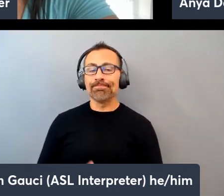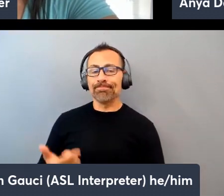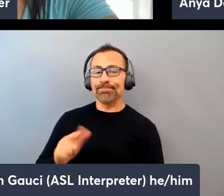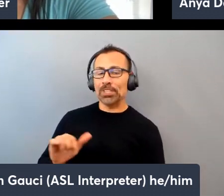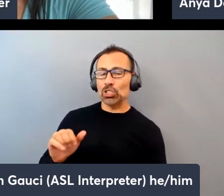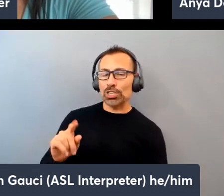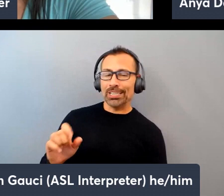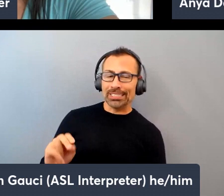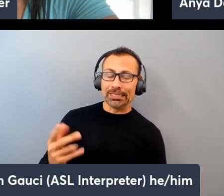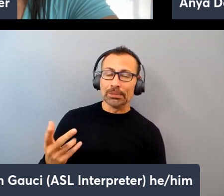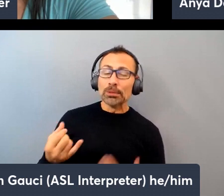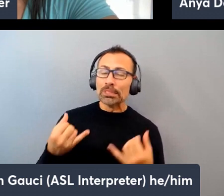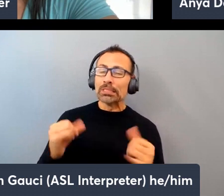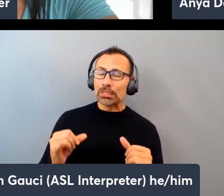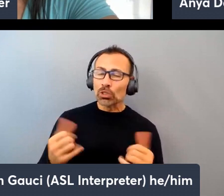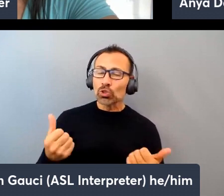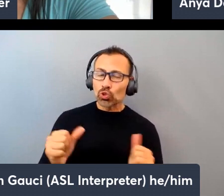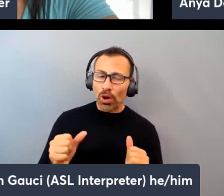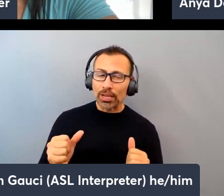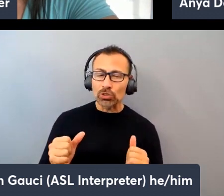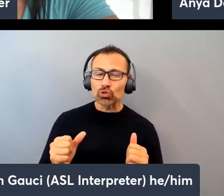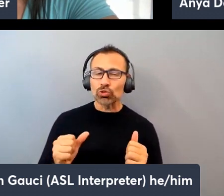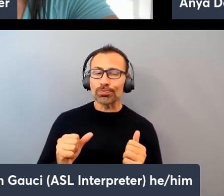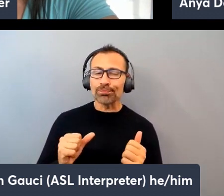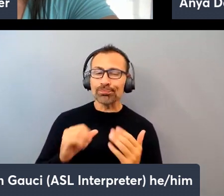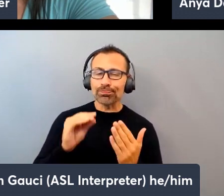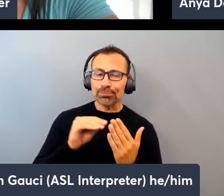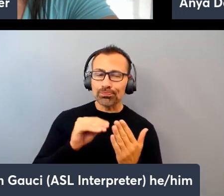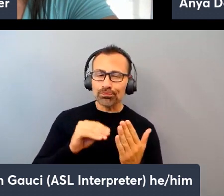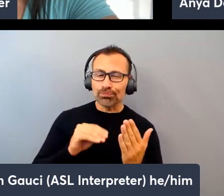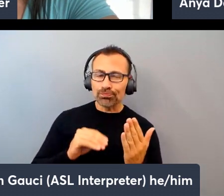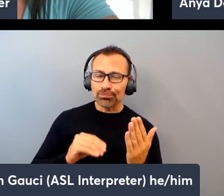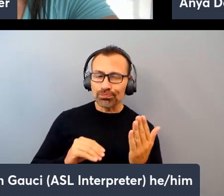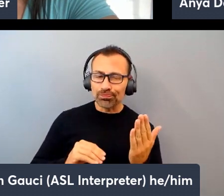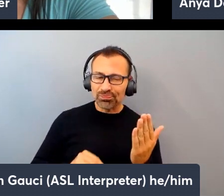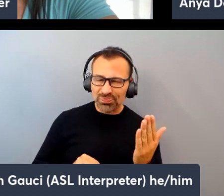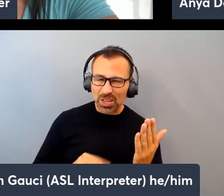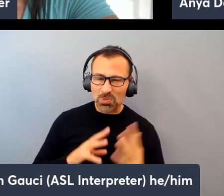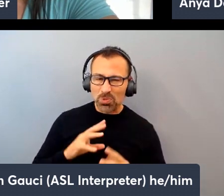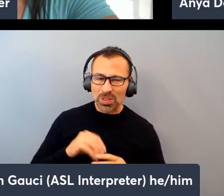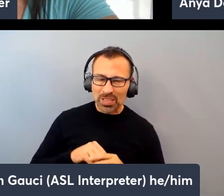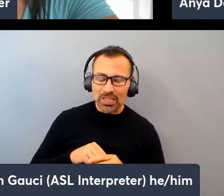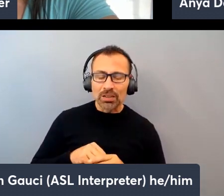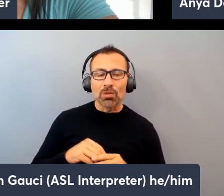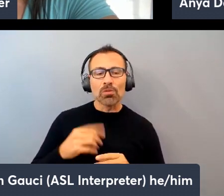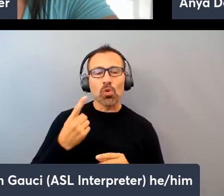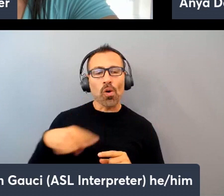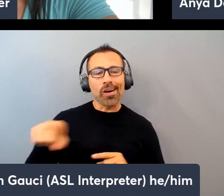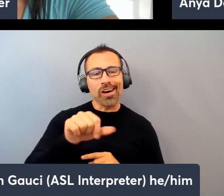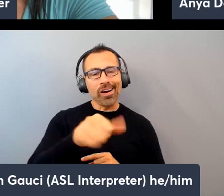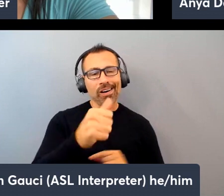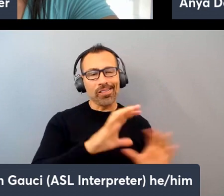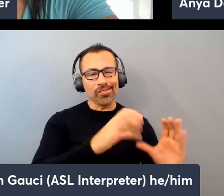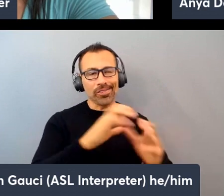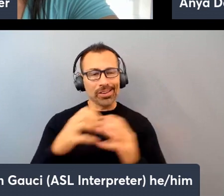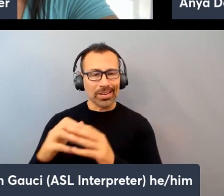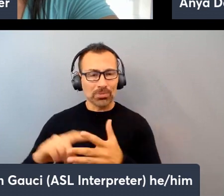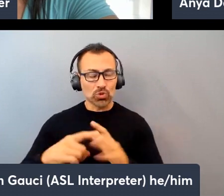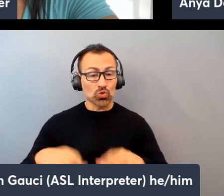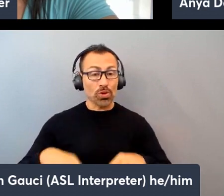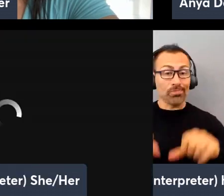internal documentation and automation for other teams to be able to adopt the use of StackSets easily. But we have received a